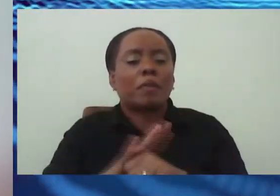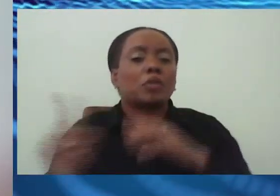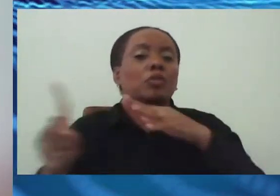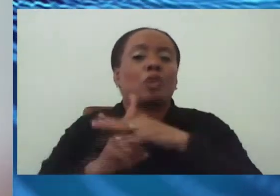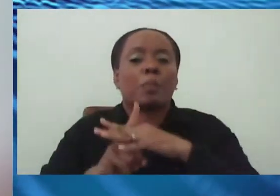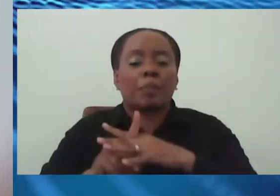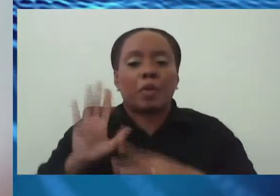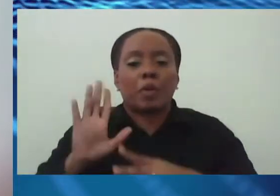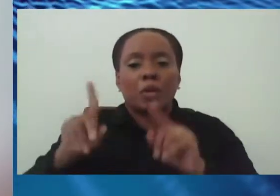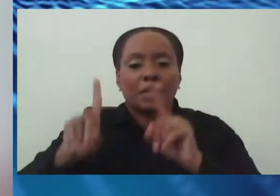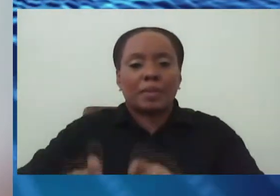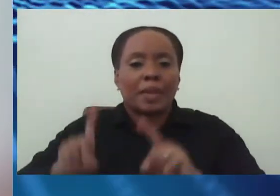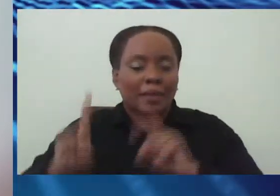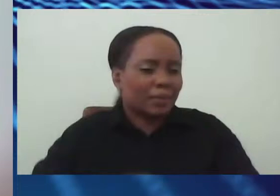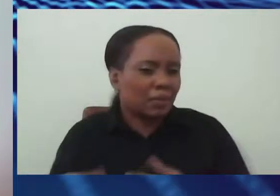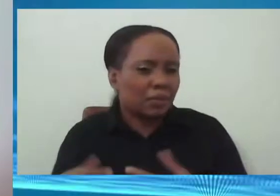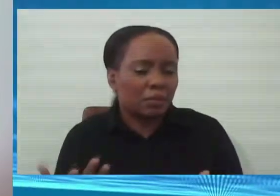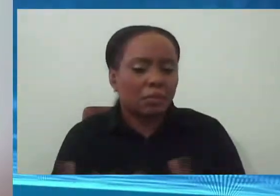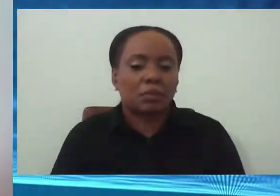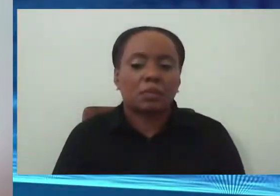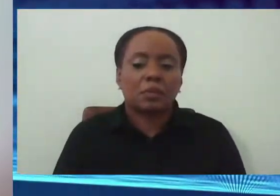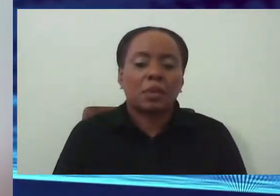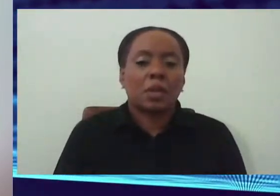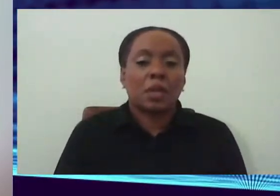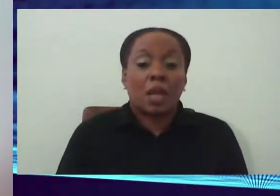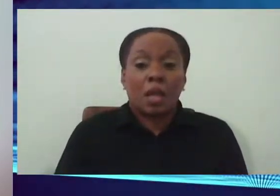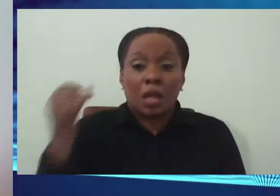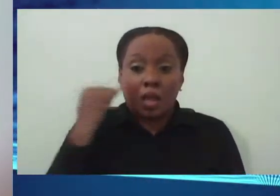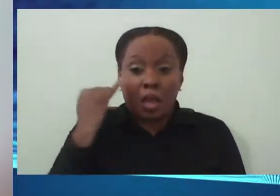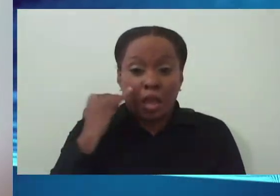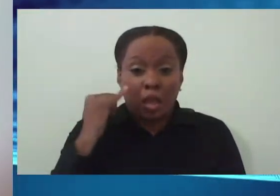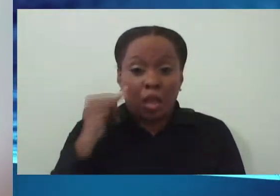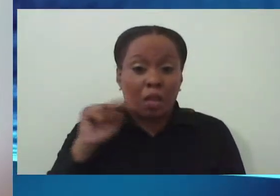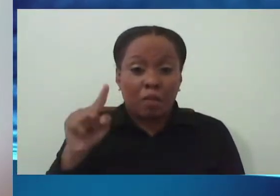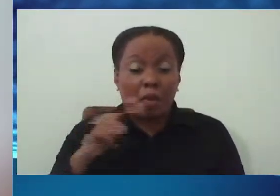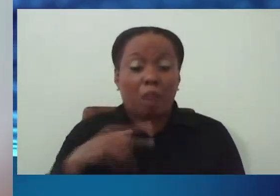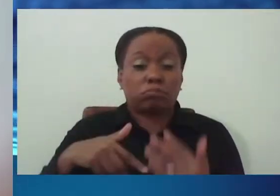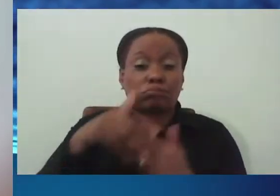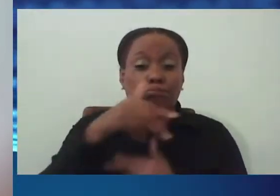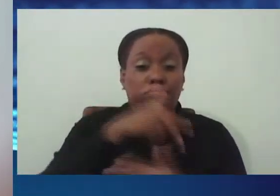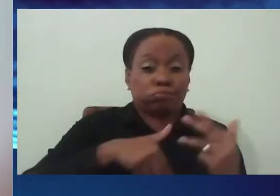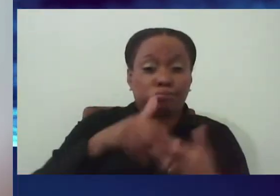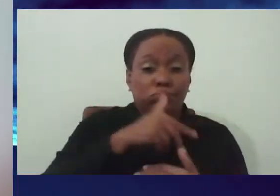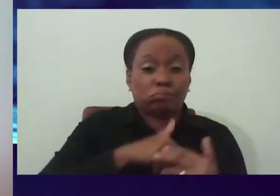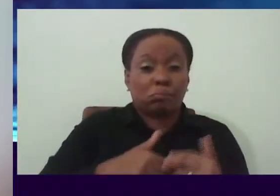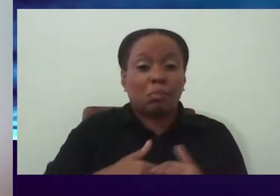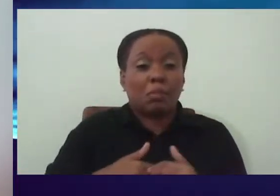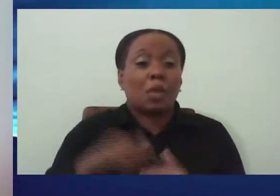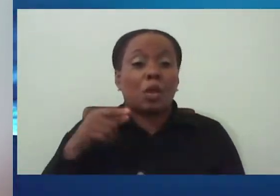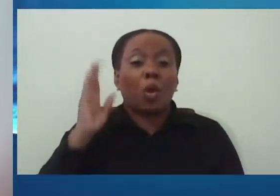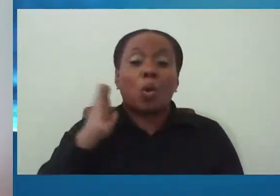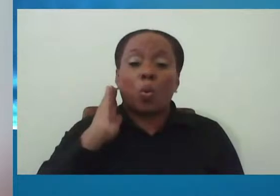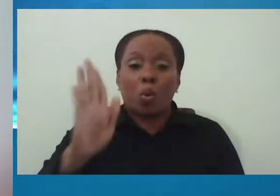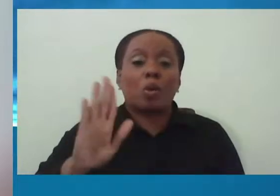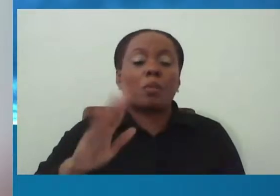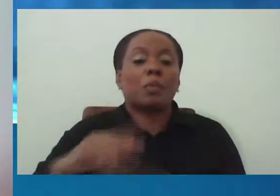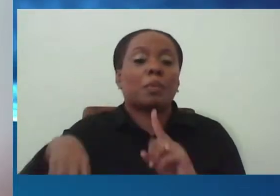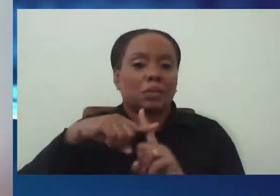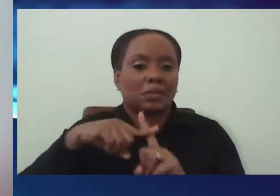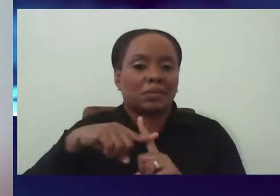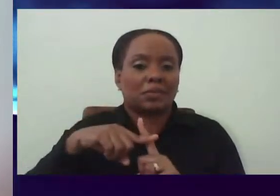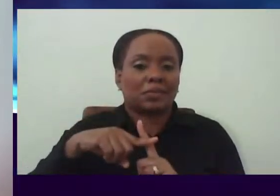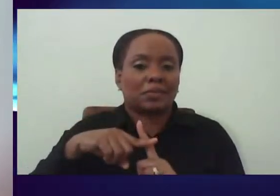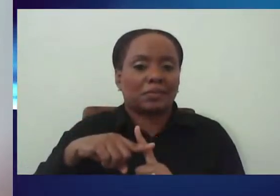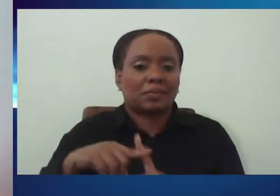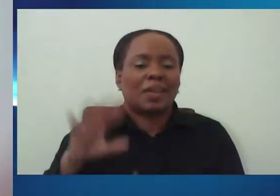by 5 days, if someone has been exposed, they will test positive. So that's why we say at